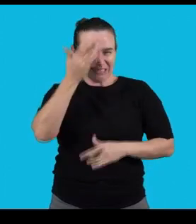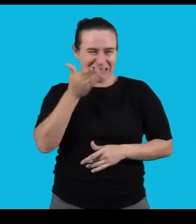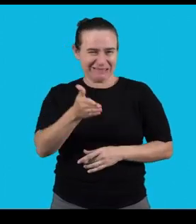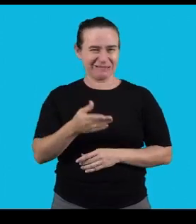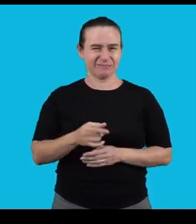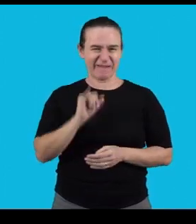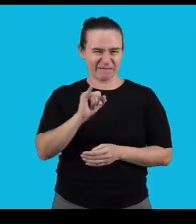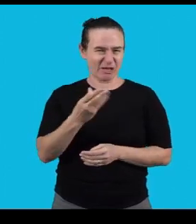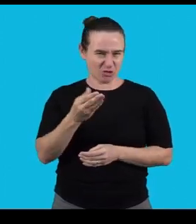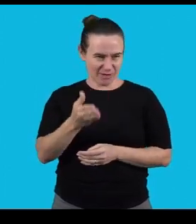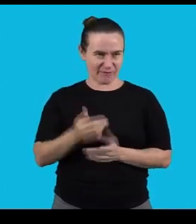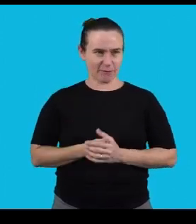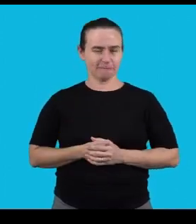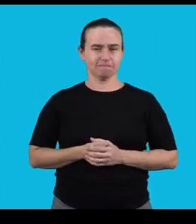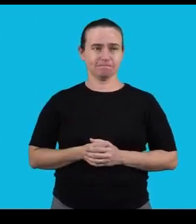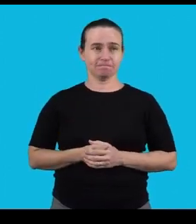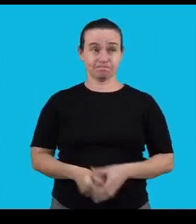there's infection there.